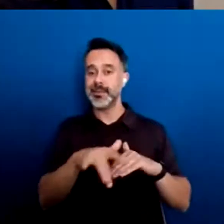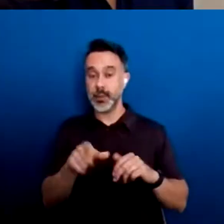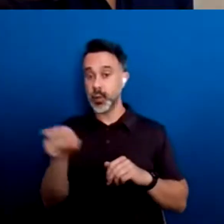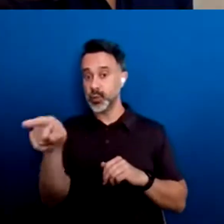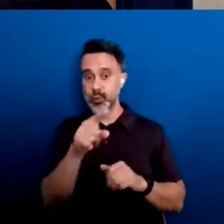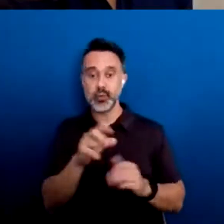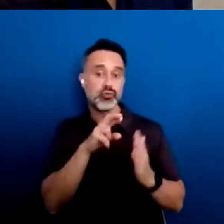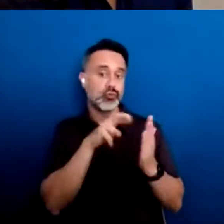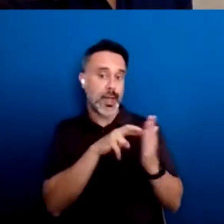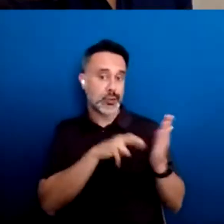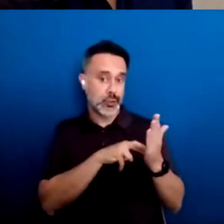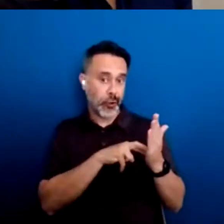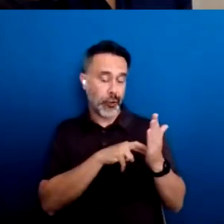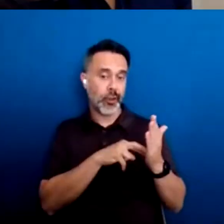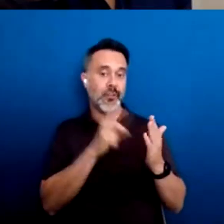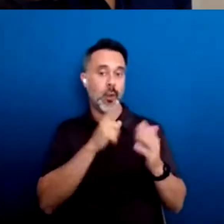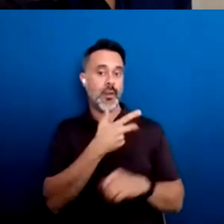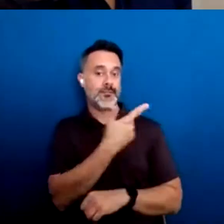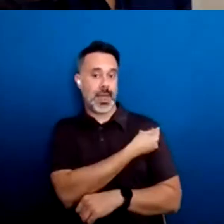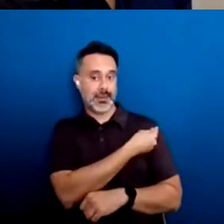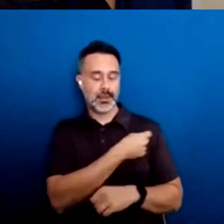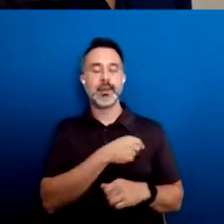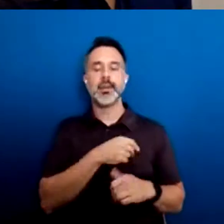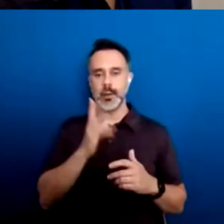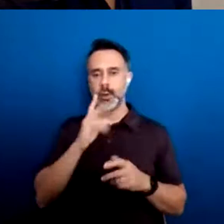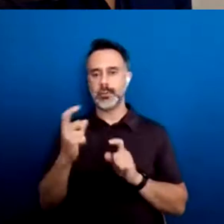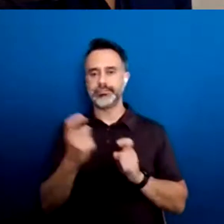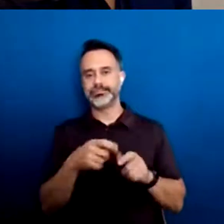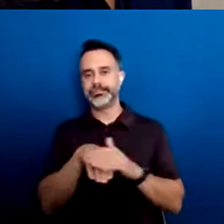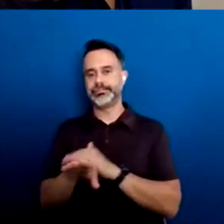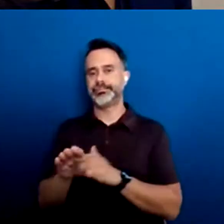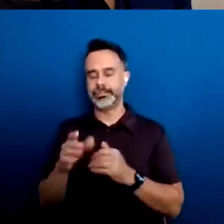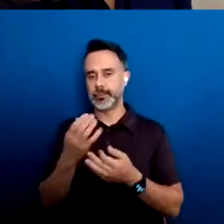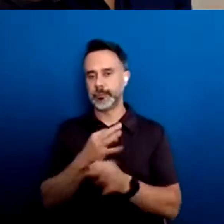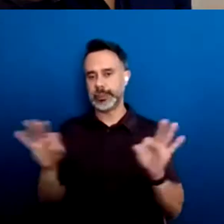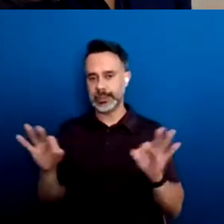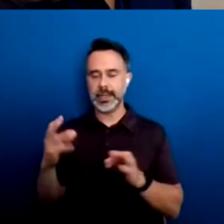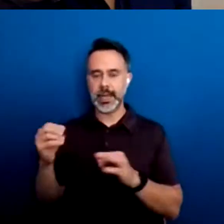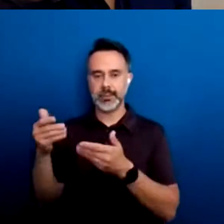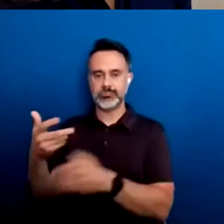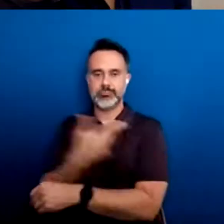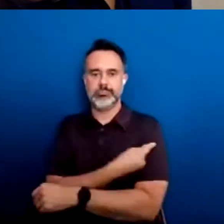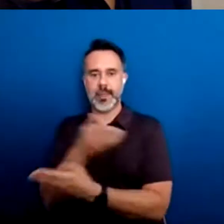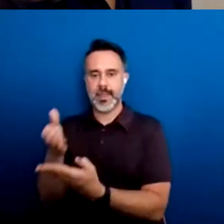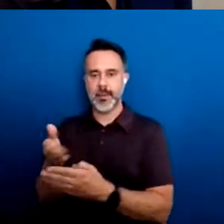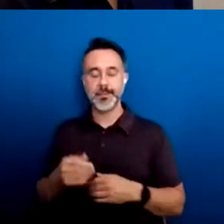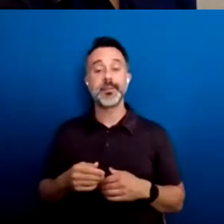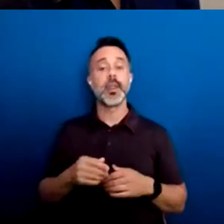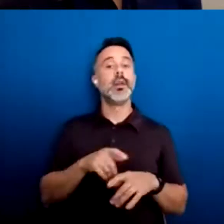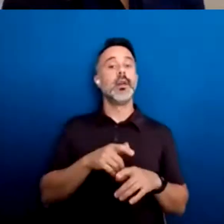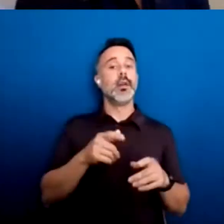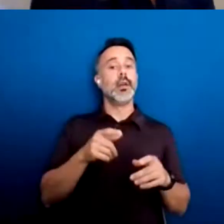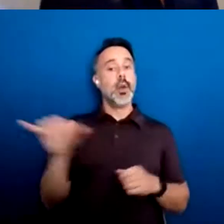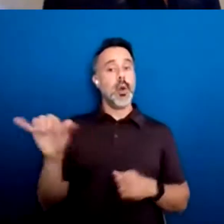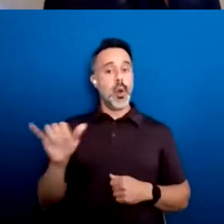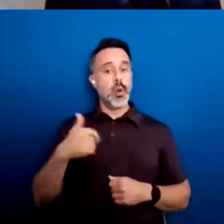this Saturday's match. So very excited about that. We're also working with some other partners on some other ways of